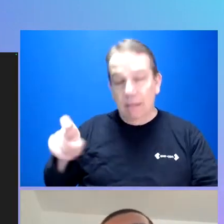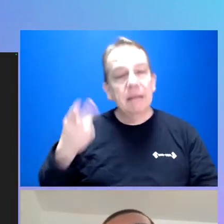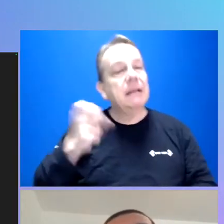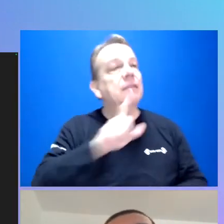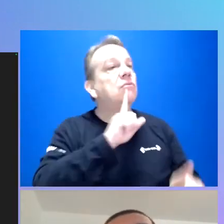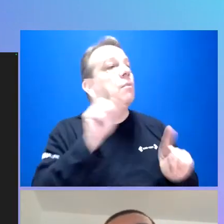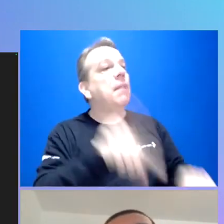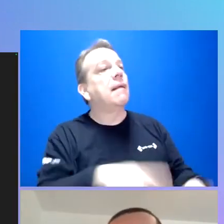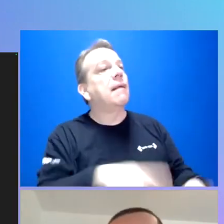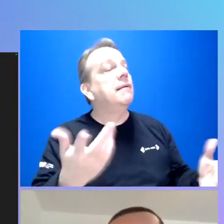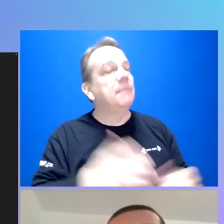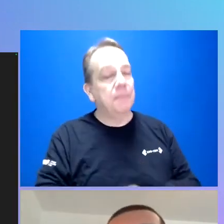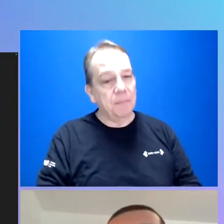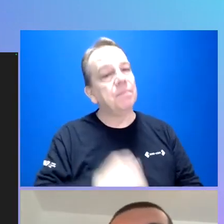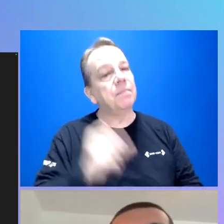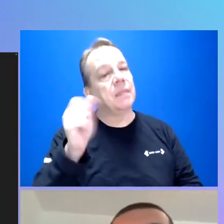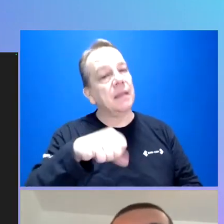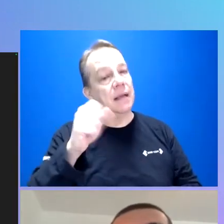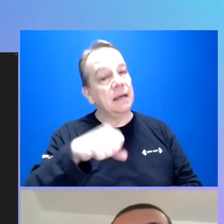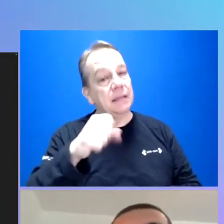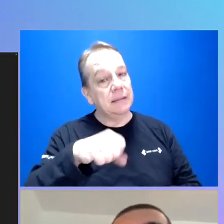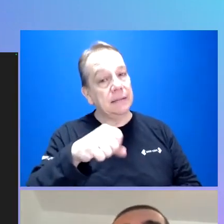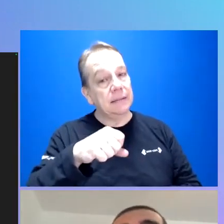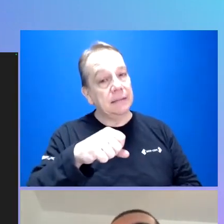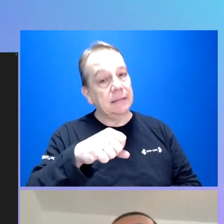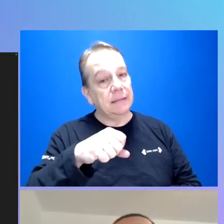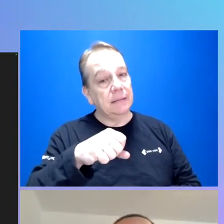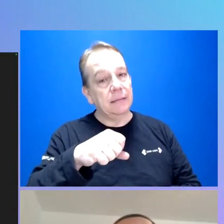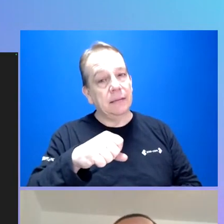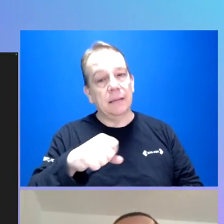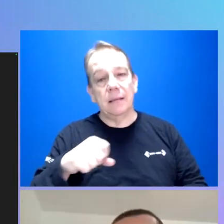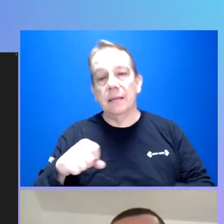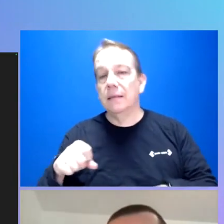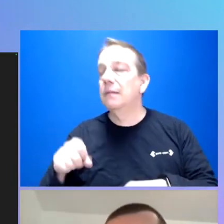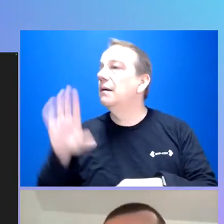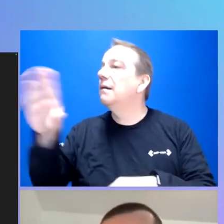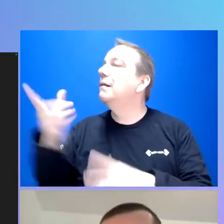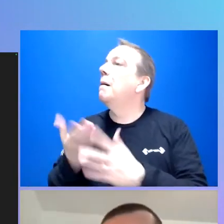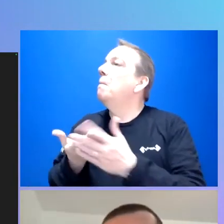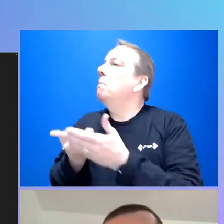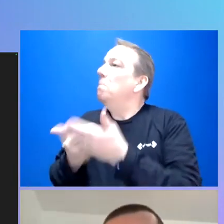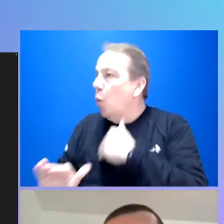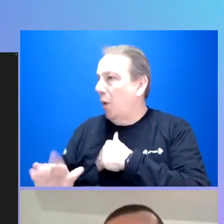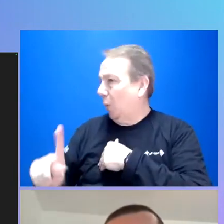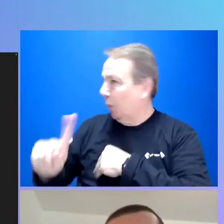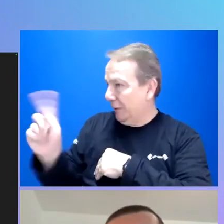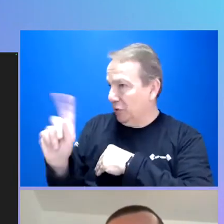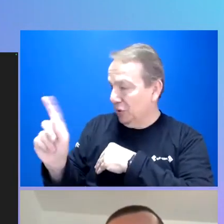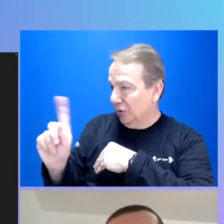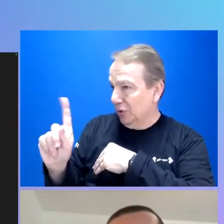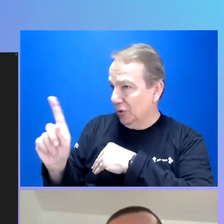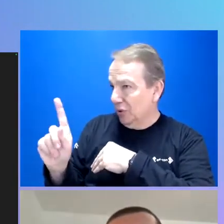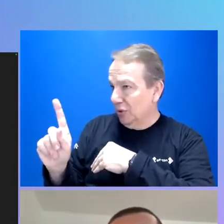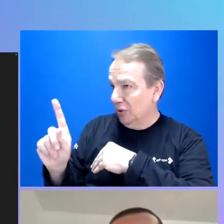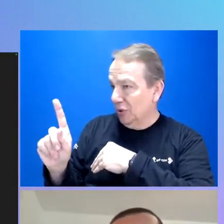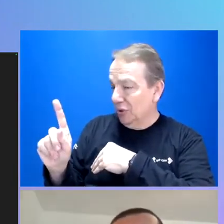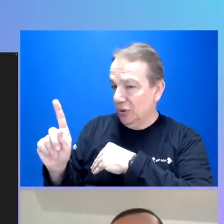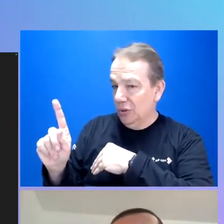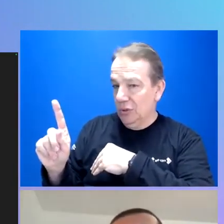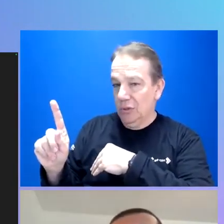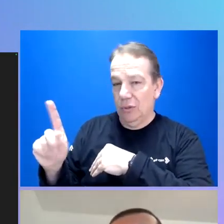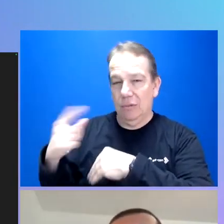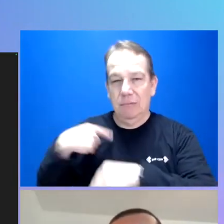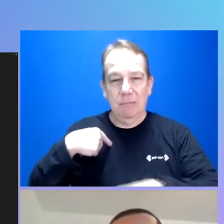replied, "Yes, but where originally?" And I thought,